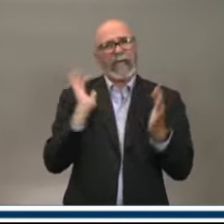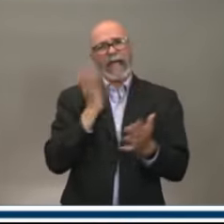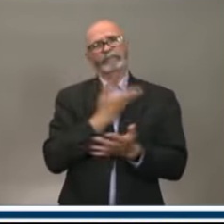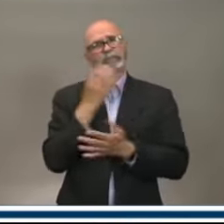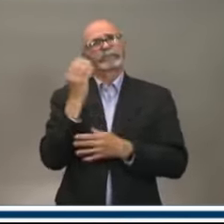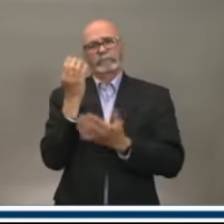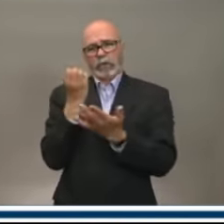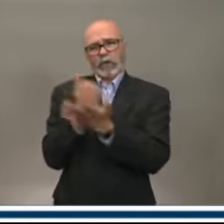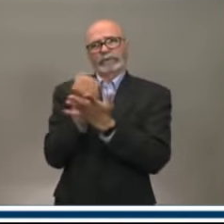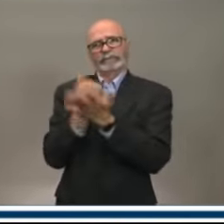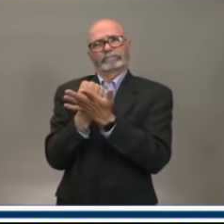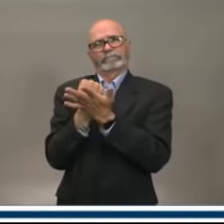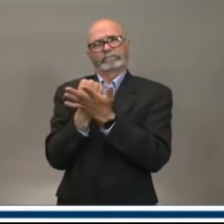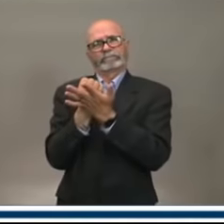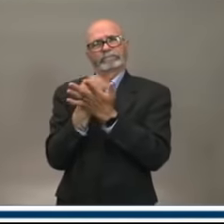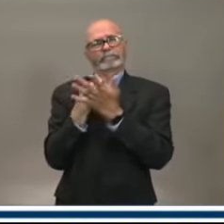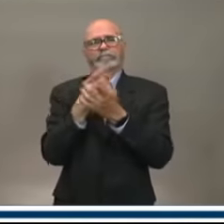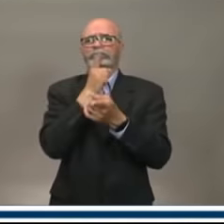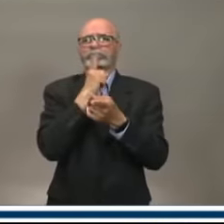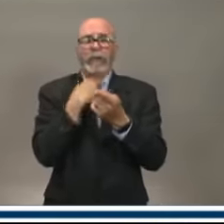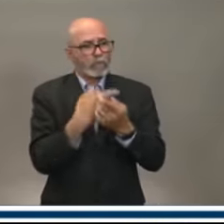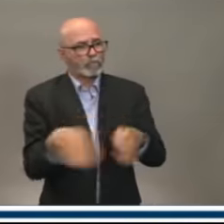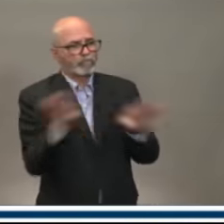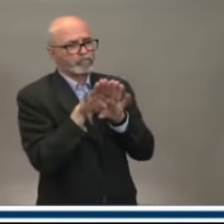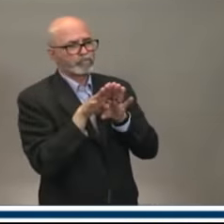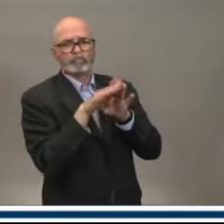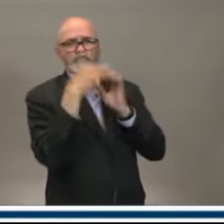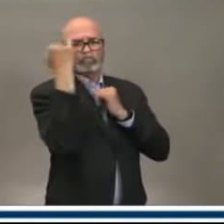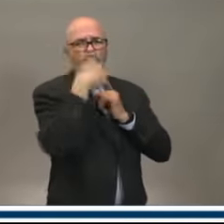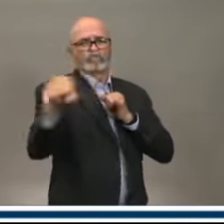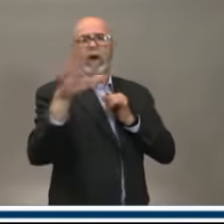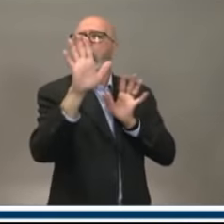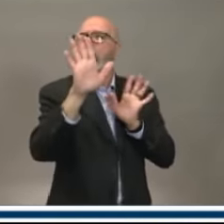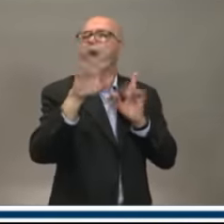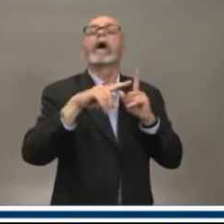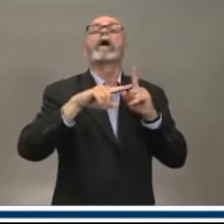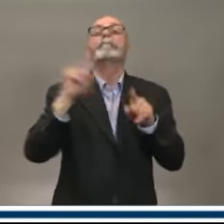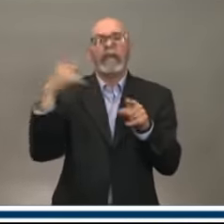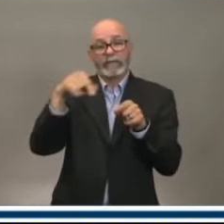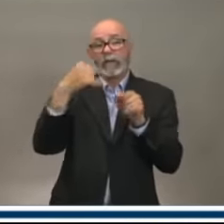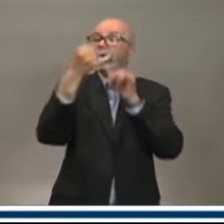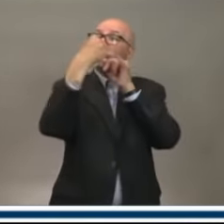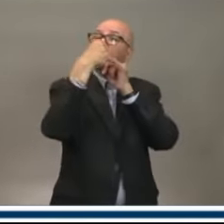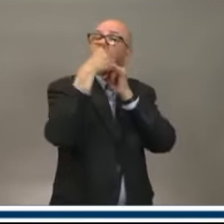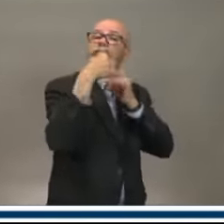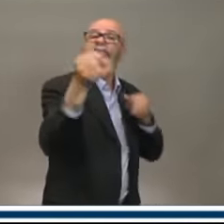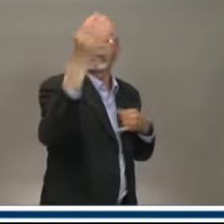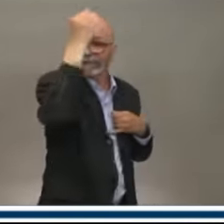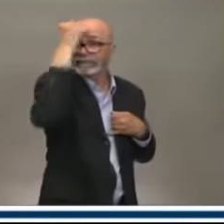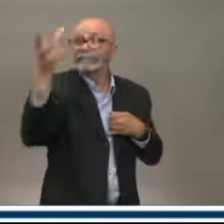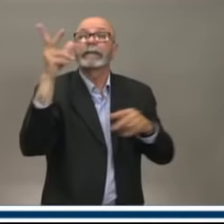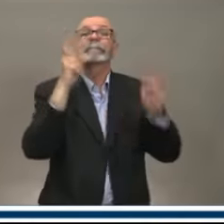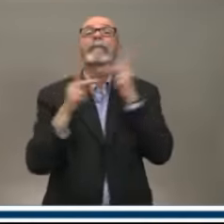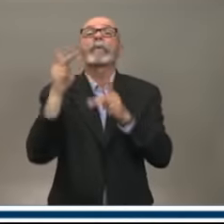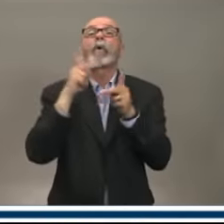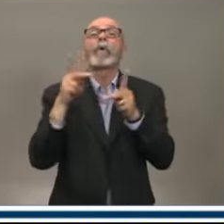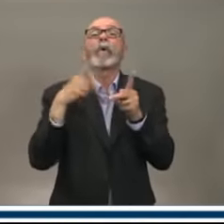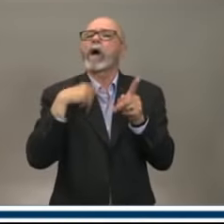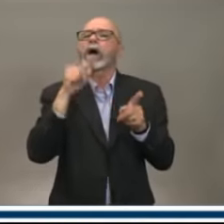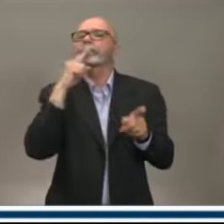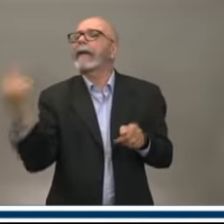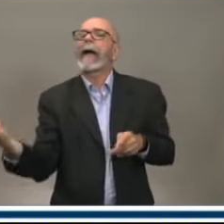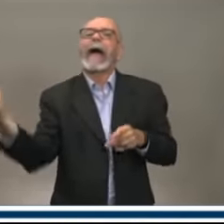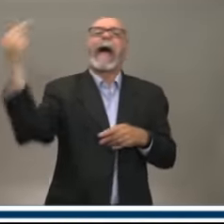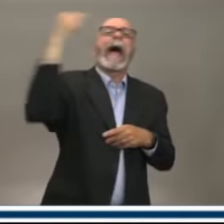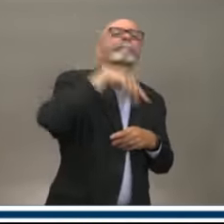what the people on the border are doing is providing information for those who aren't coming in. Either they're not Nova Scotians or they're